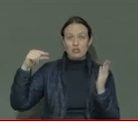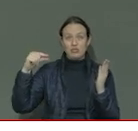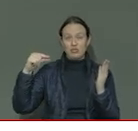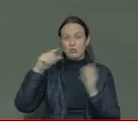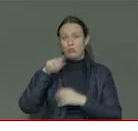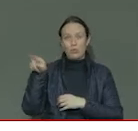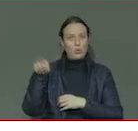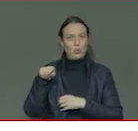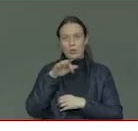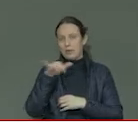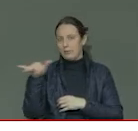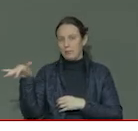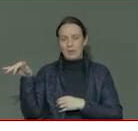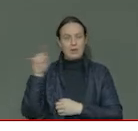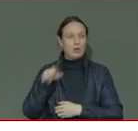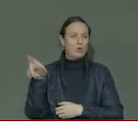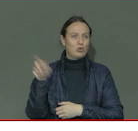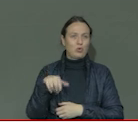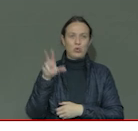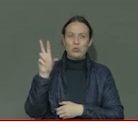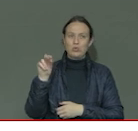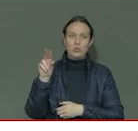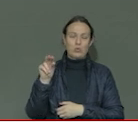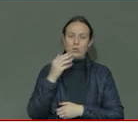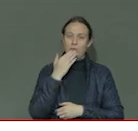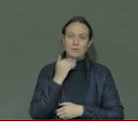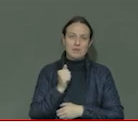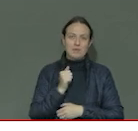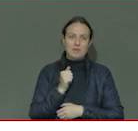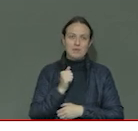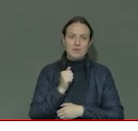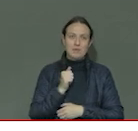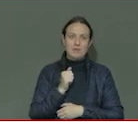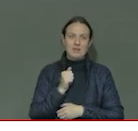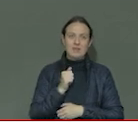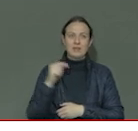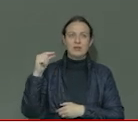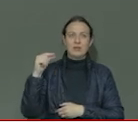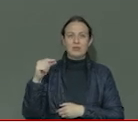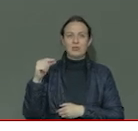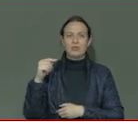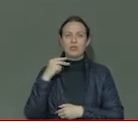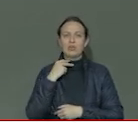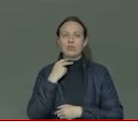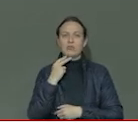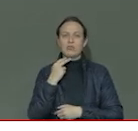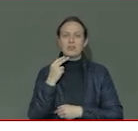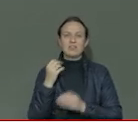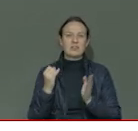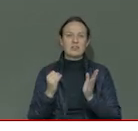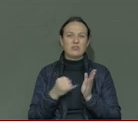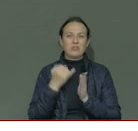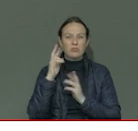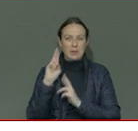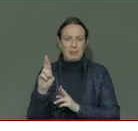Mama G. It is not spelt like that, right? So G is actually a sign of respect. Is